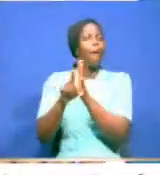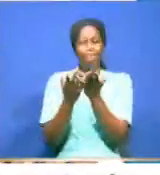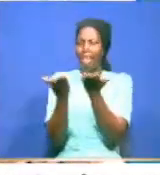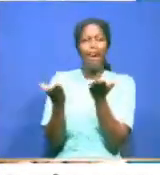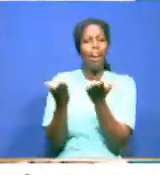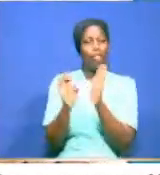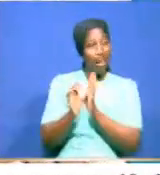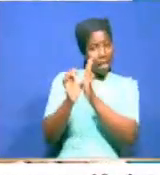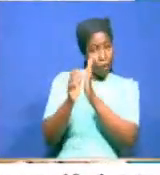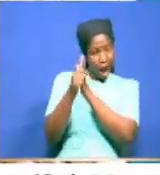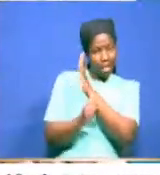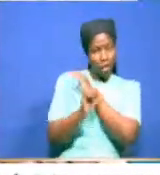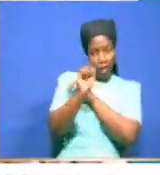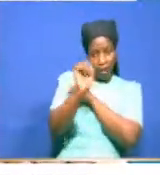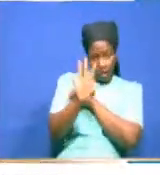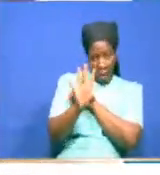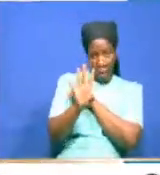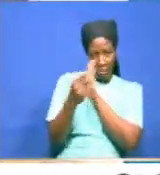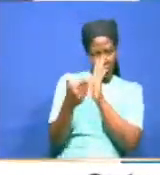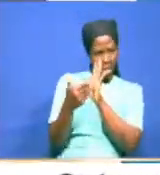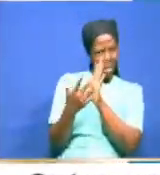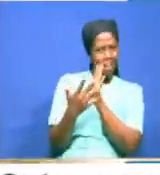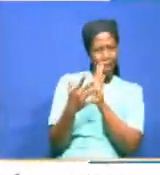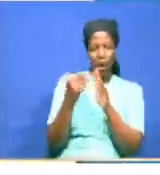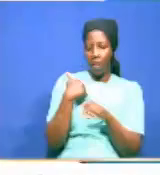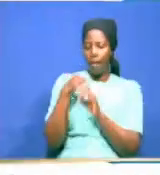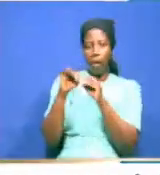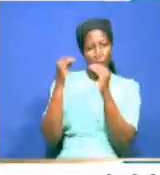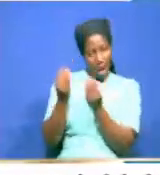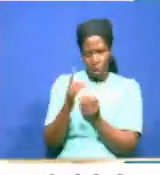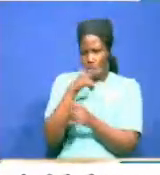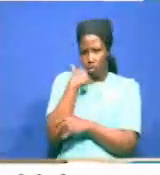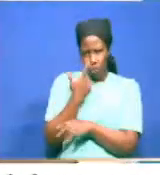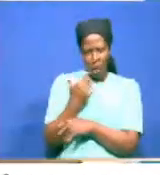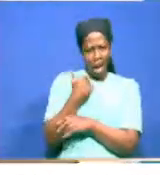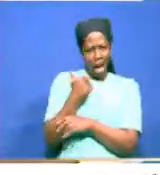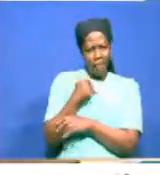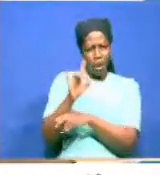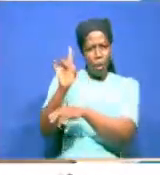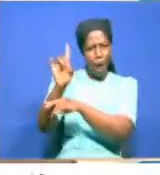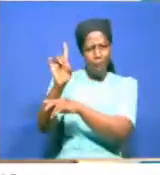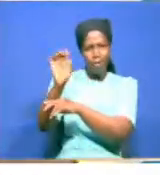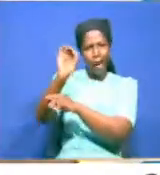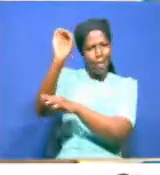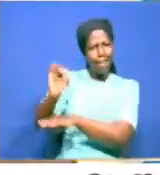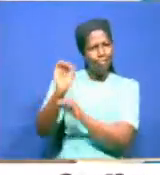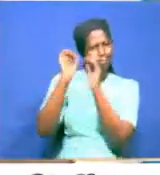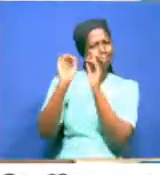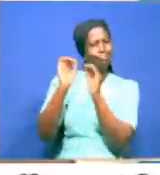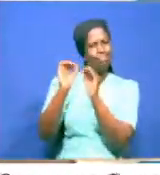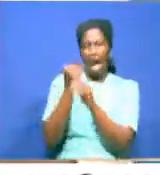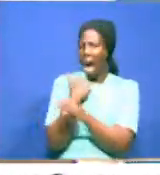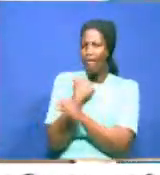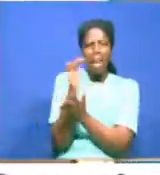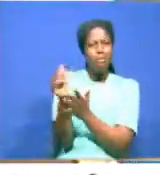one on Article 54. Yes, there are organizations that do not have even 1% employed persons